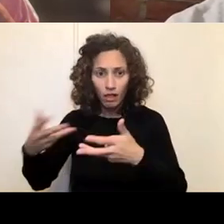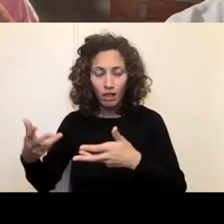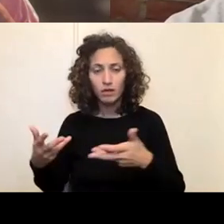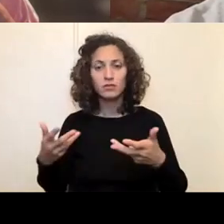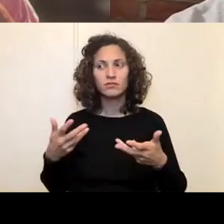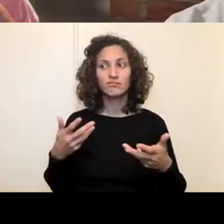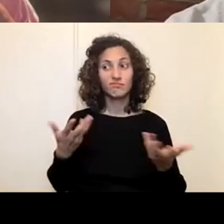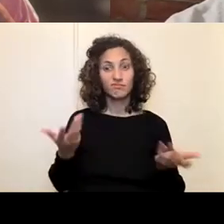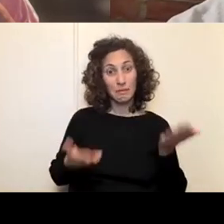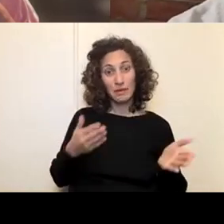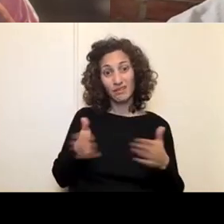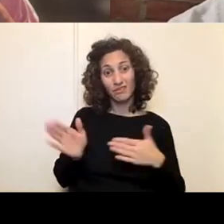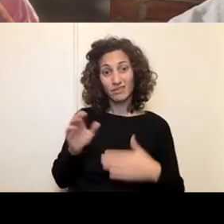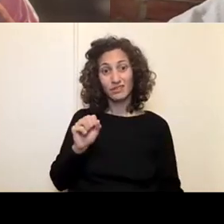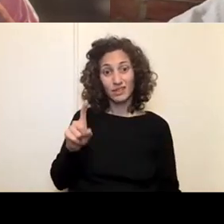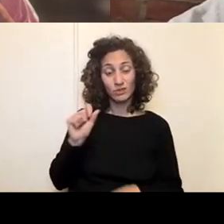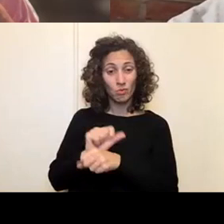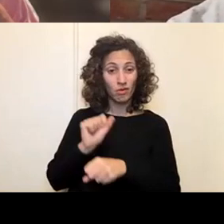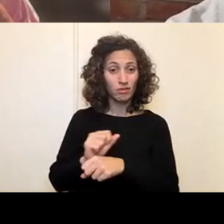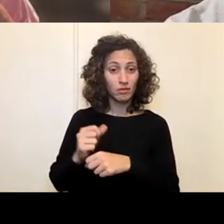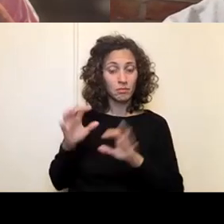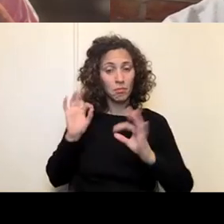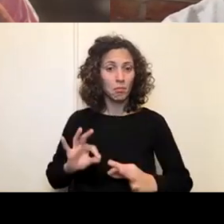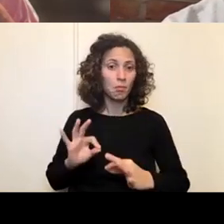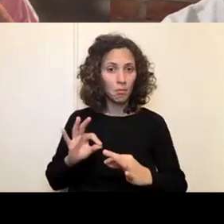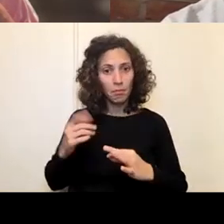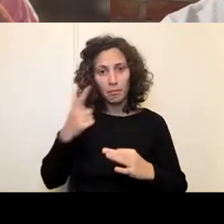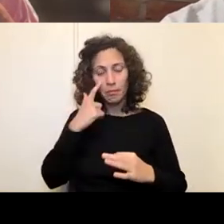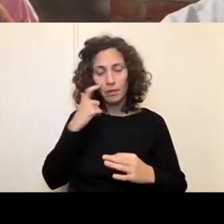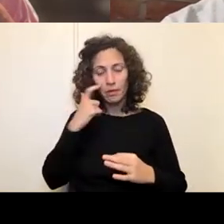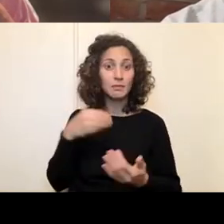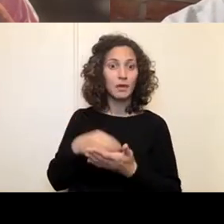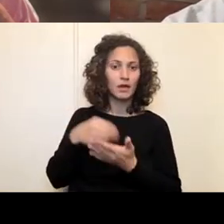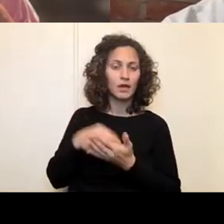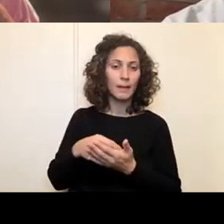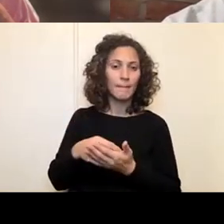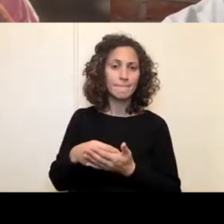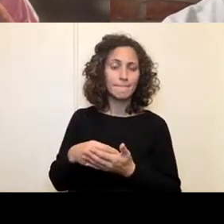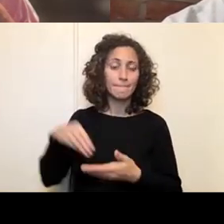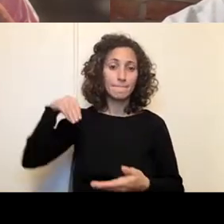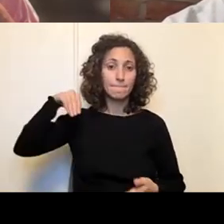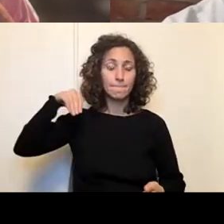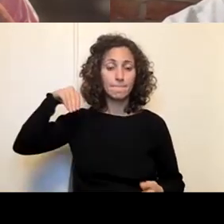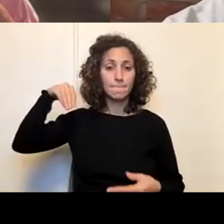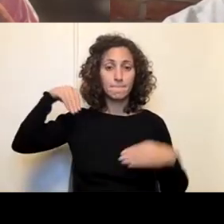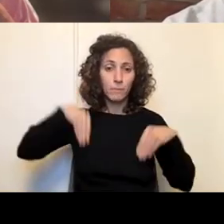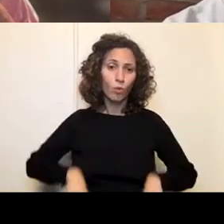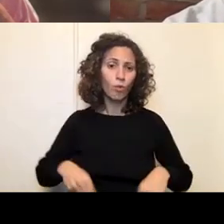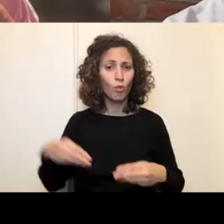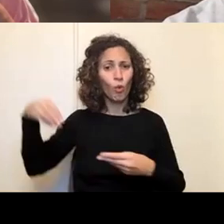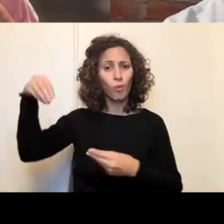really ideal for that, because you can make more money in 1 hour than you can